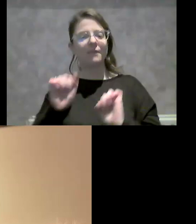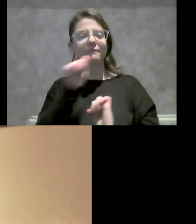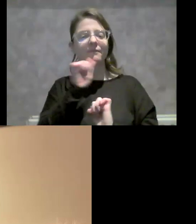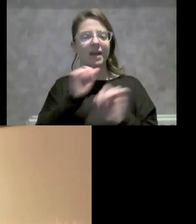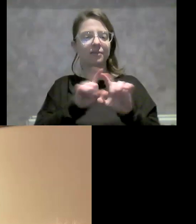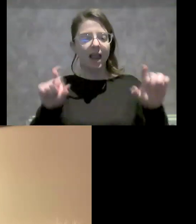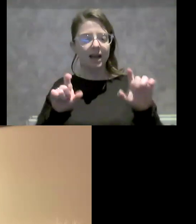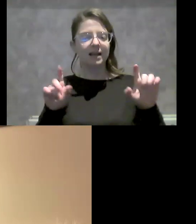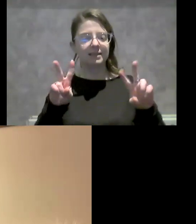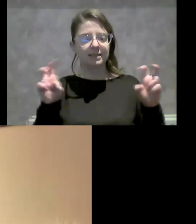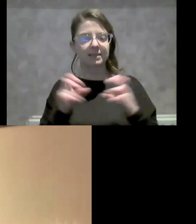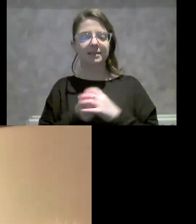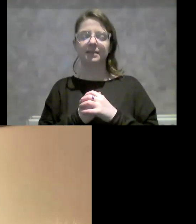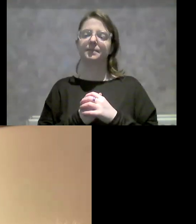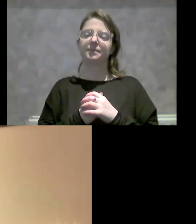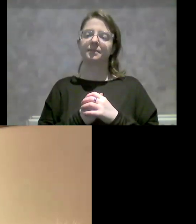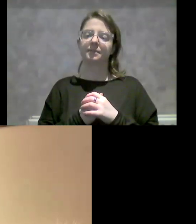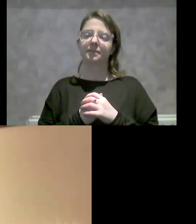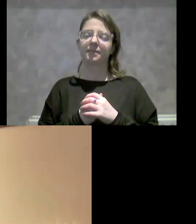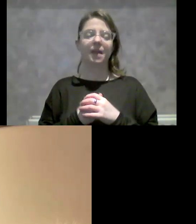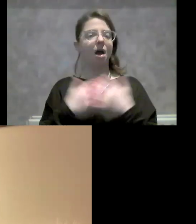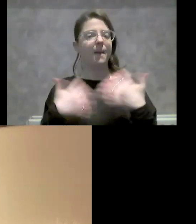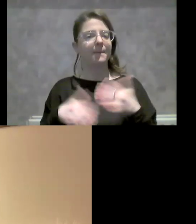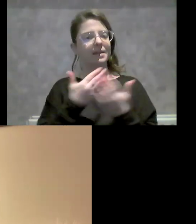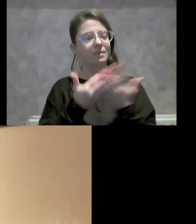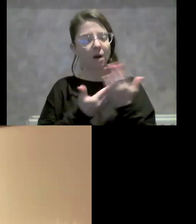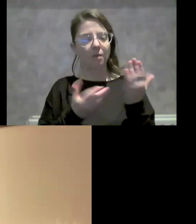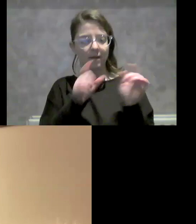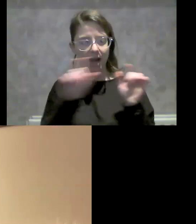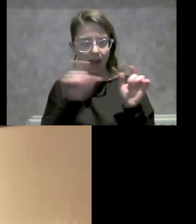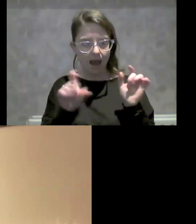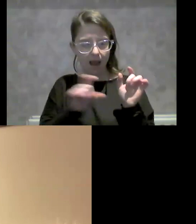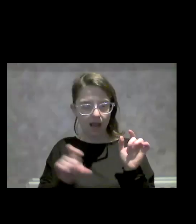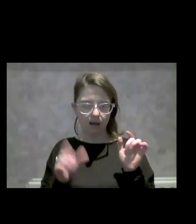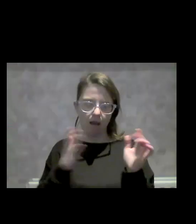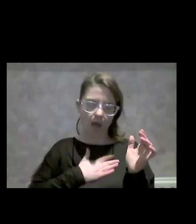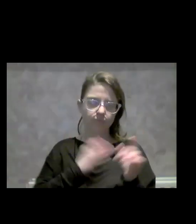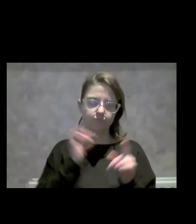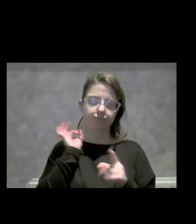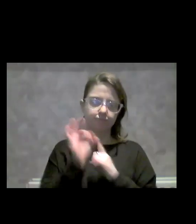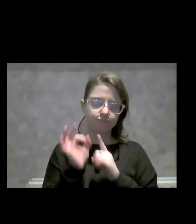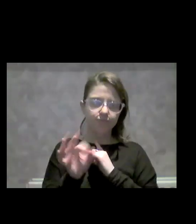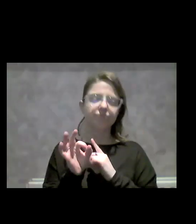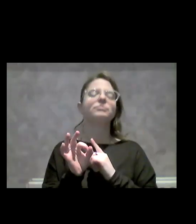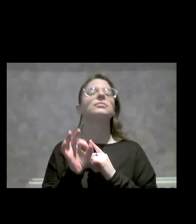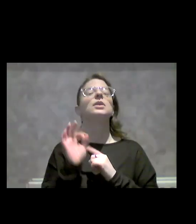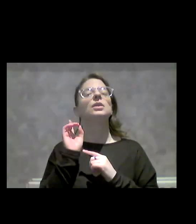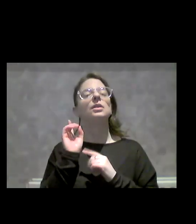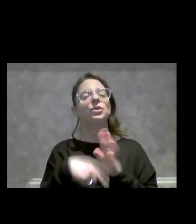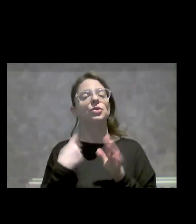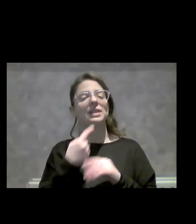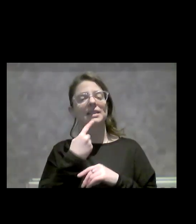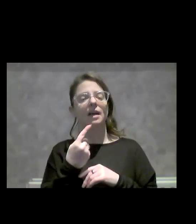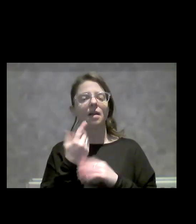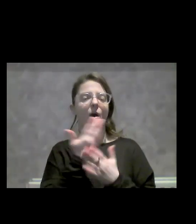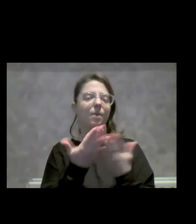Becky. We've also had Kate who said, amazing poem. Every line is so incisive and spot on. Julie said, excellent